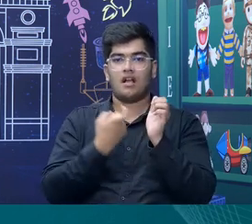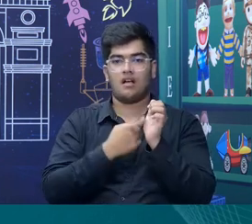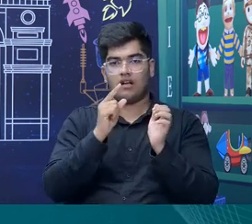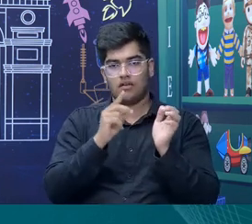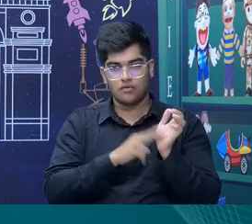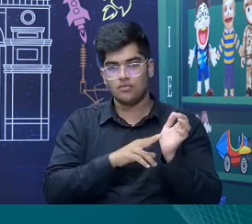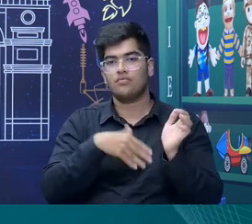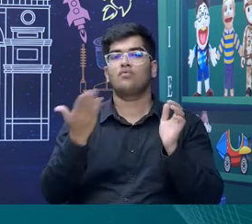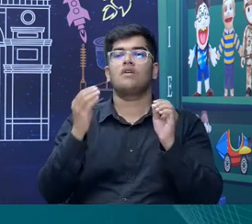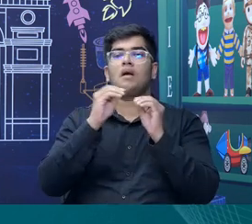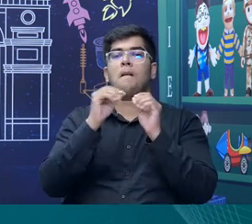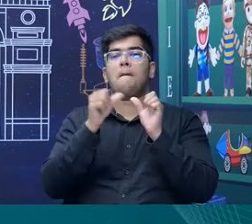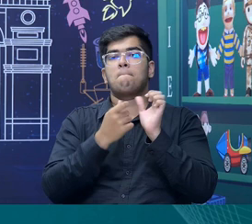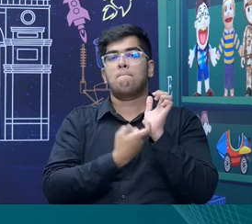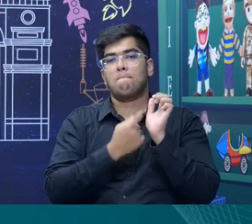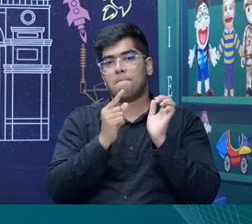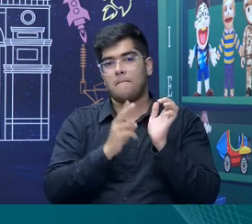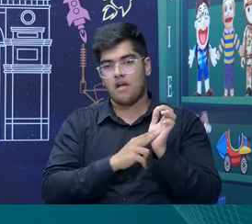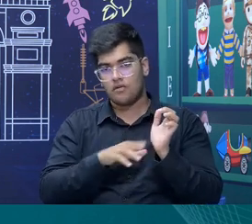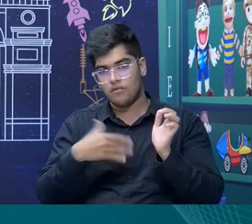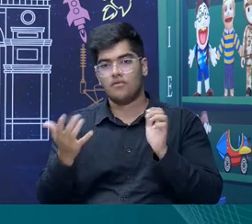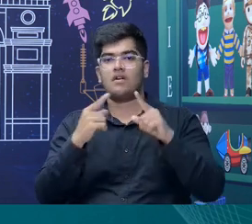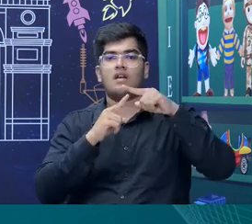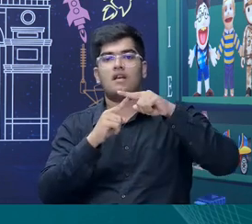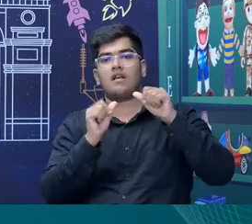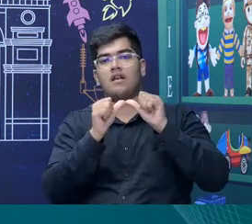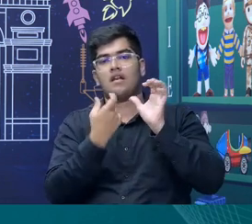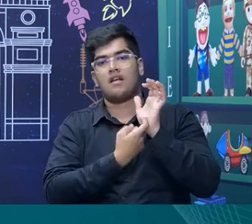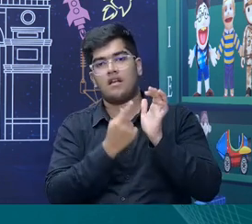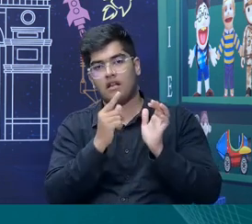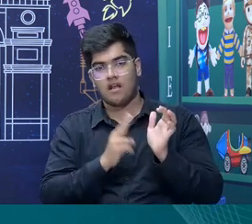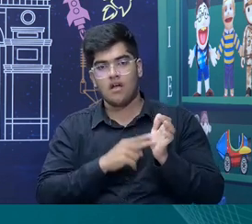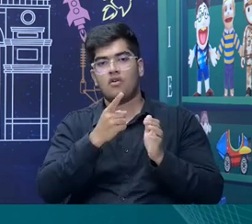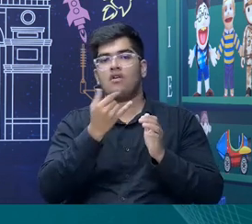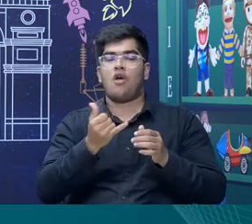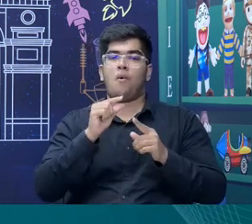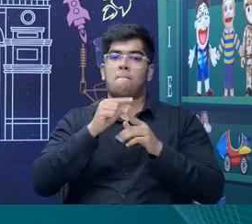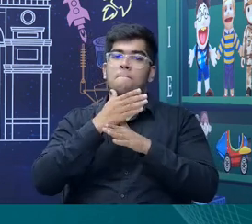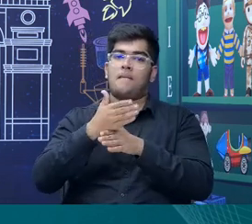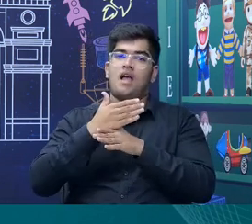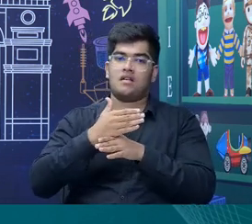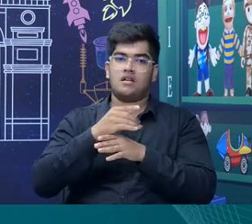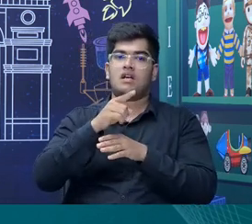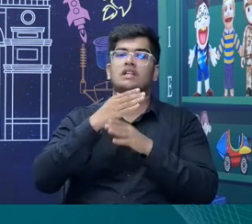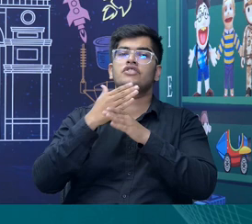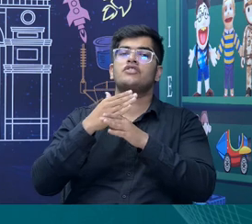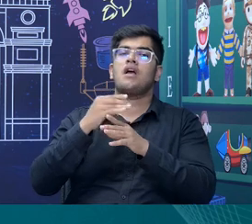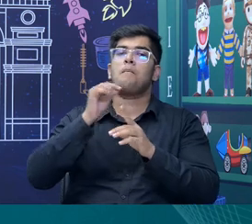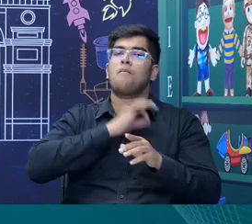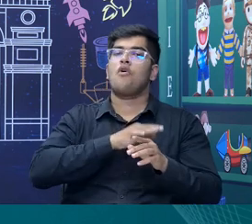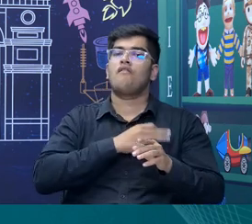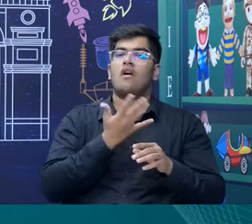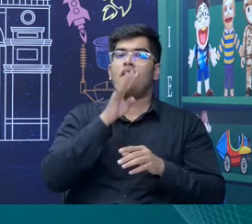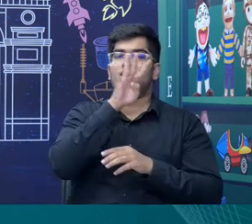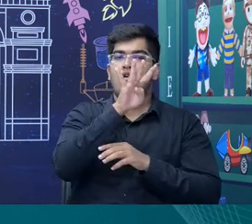Partners sharing profits in the ratio of 4 is to threes to one we have to find out the